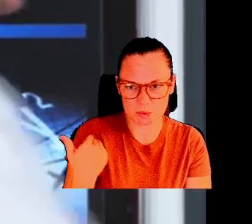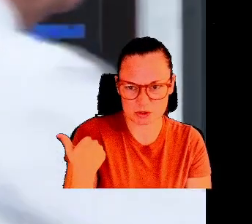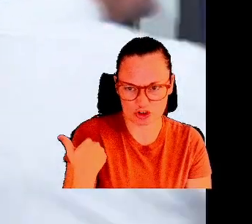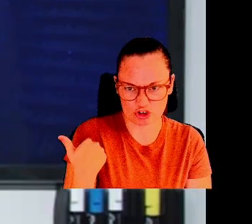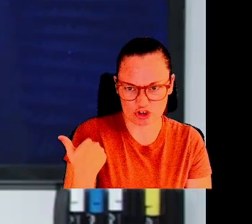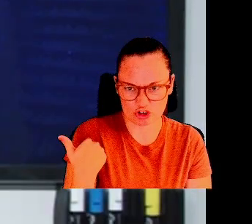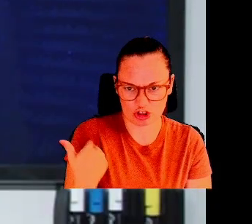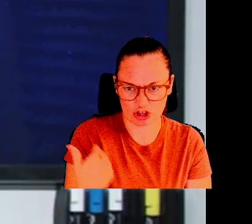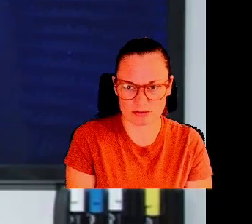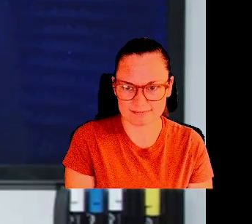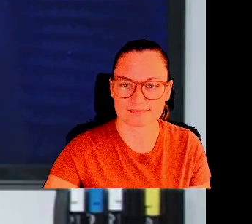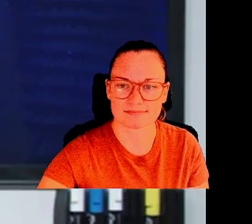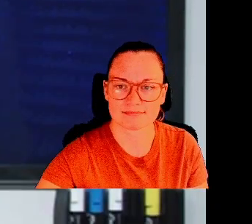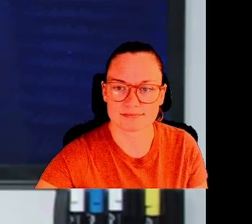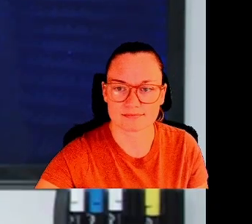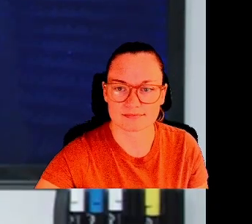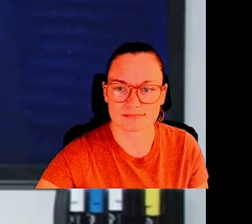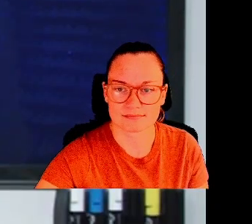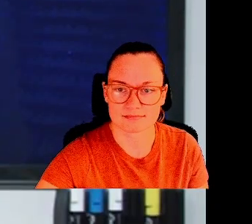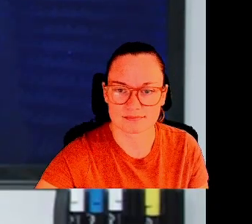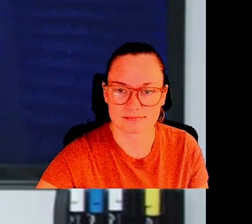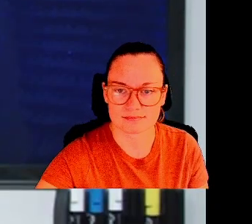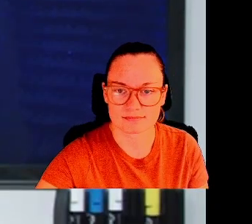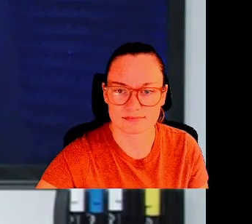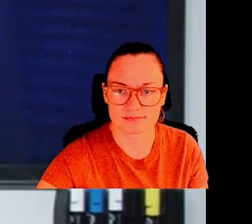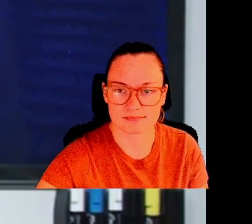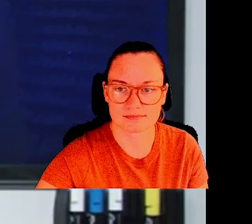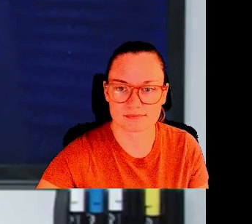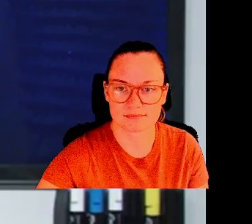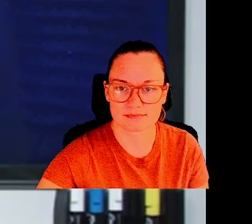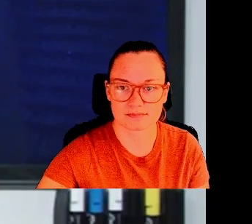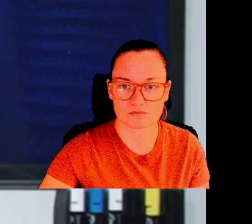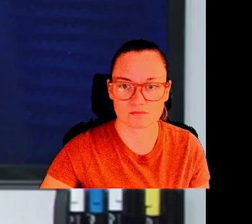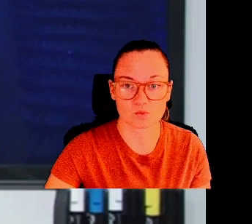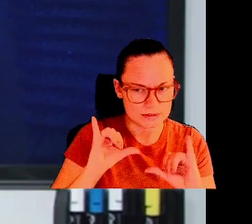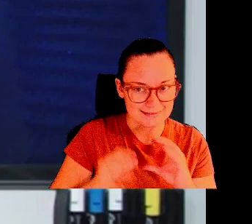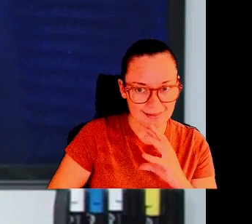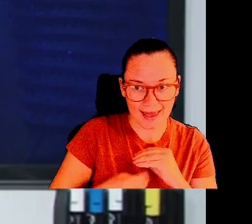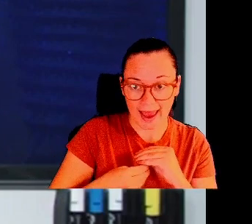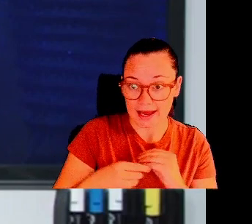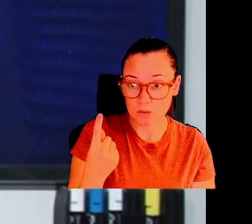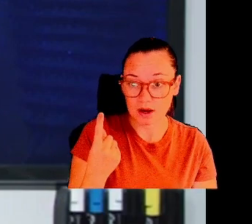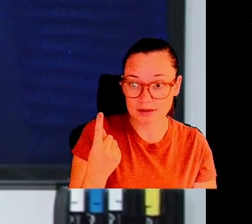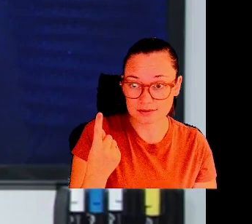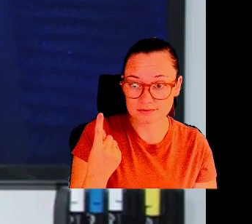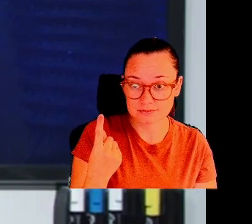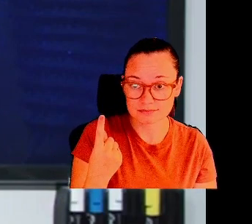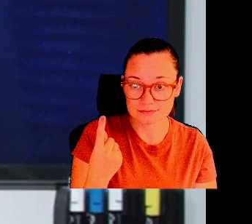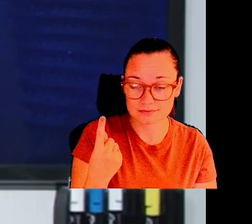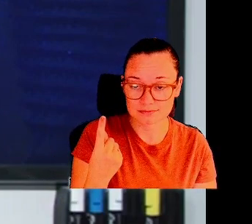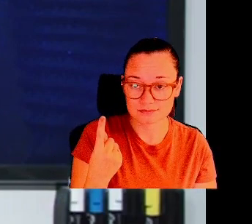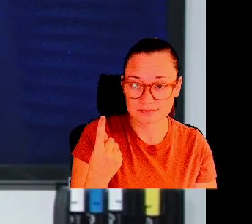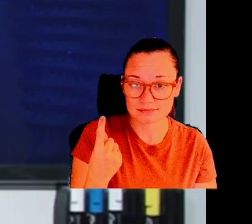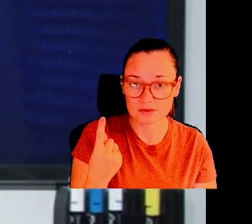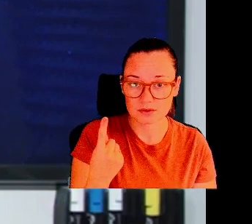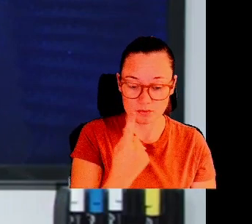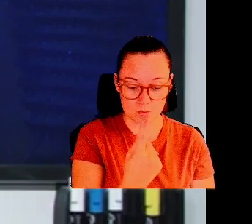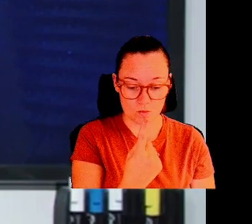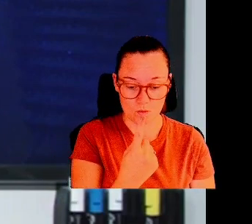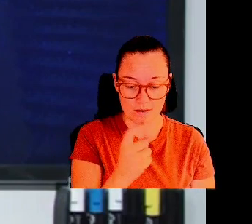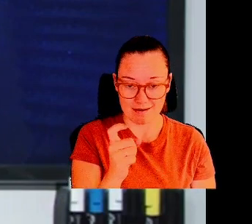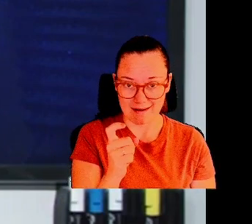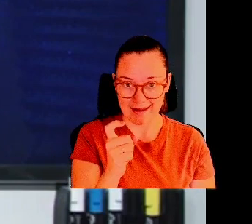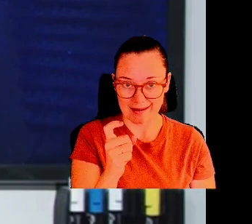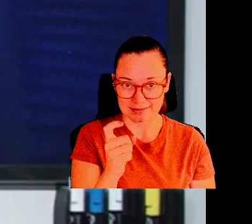This time, we are still adding 1 each time when we go from 1x to the